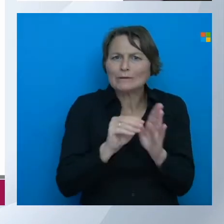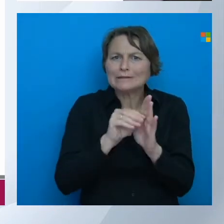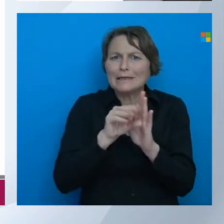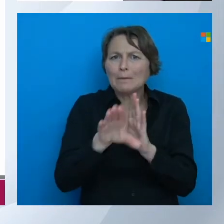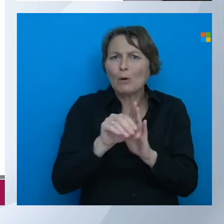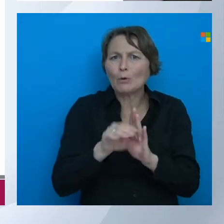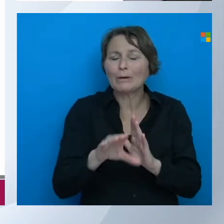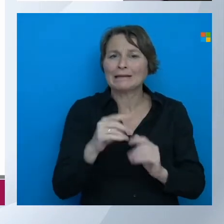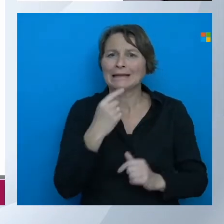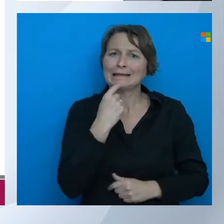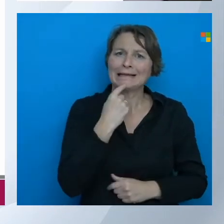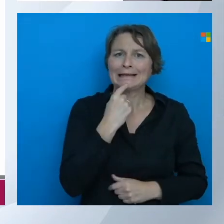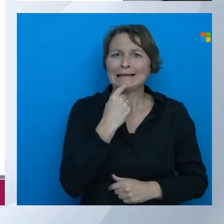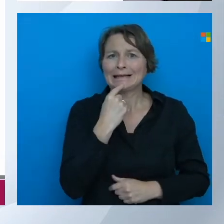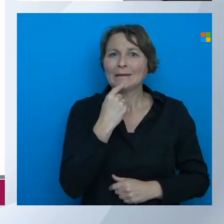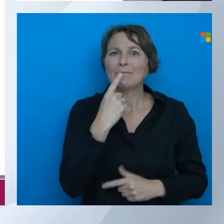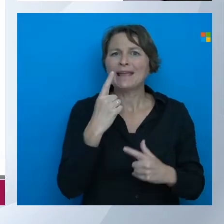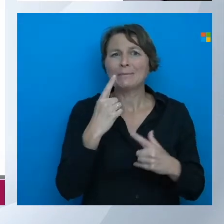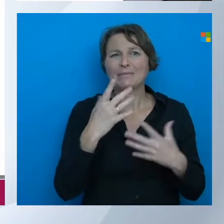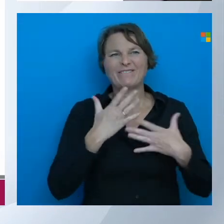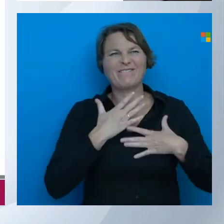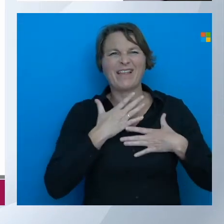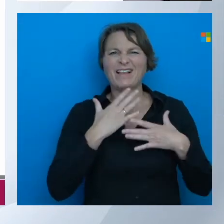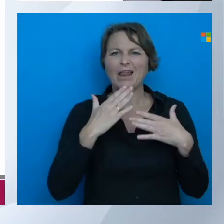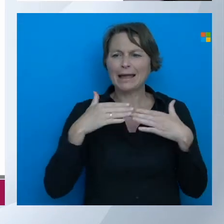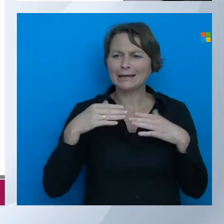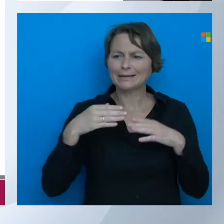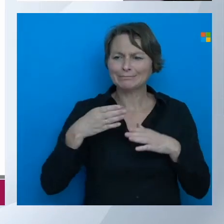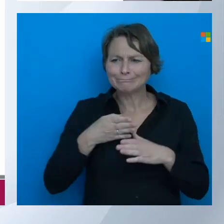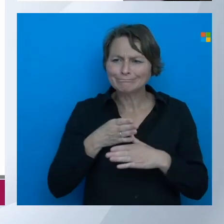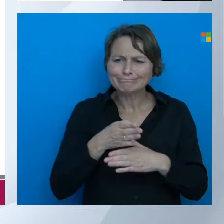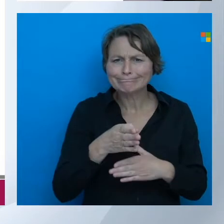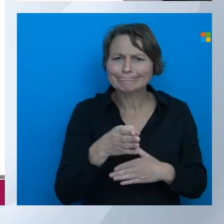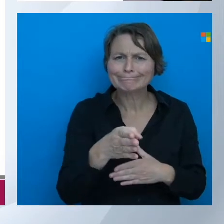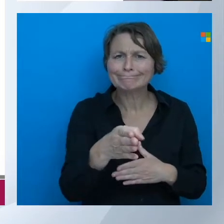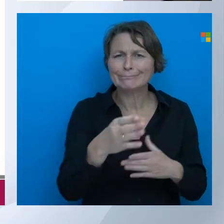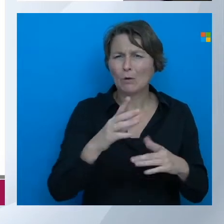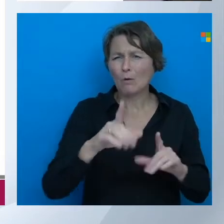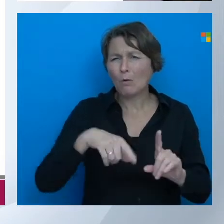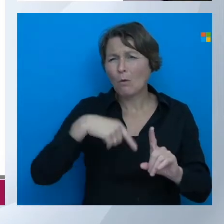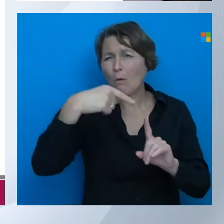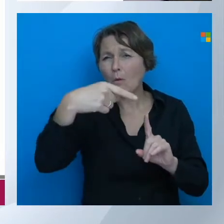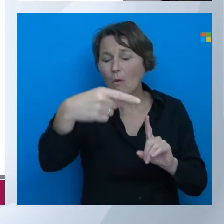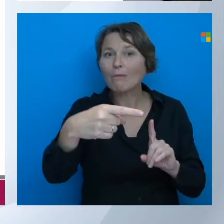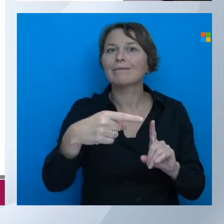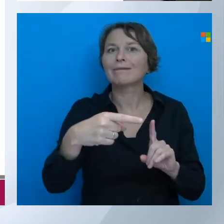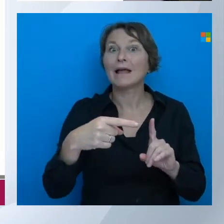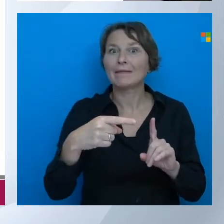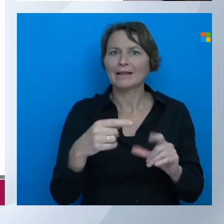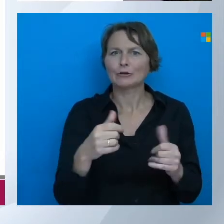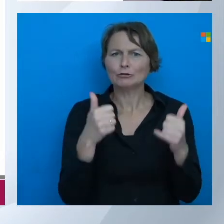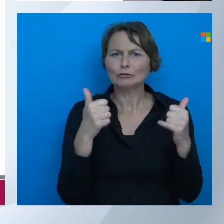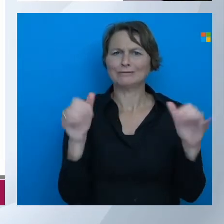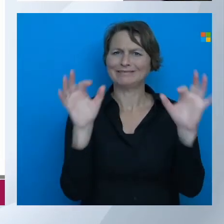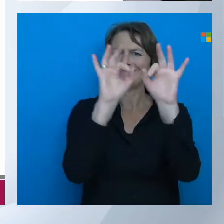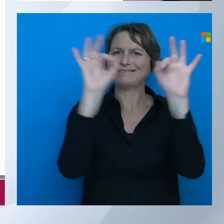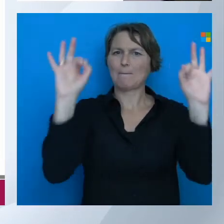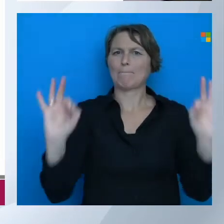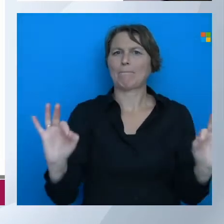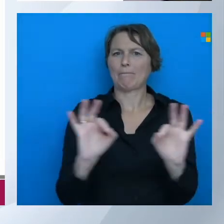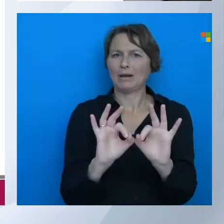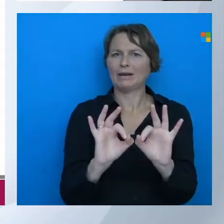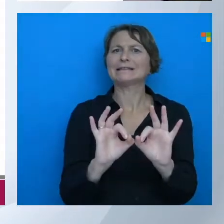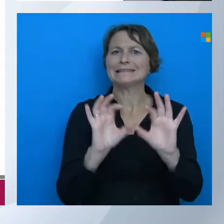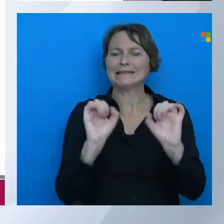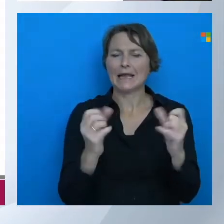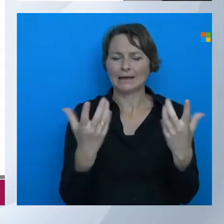long journey to master ARM templates. The cool part is that Microsoft offers a lot of quick start